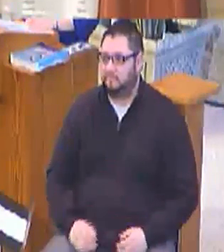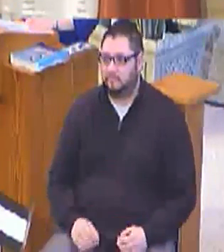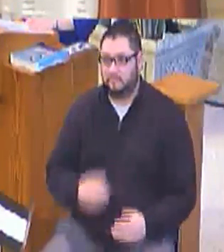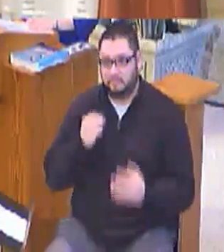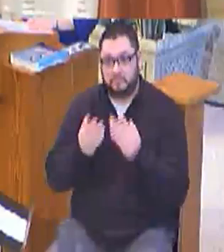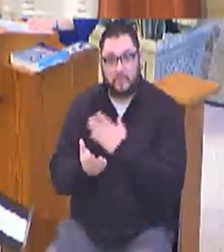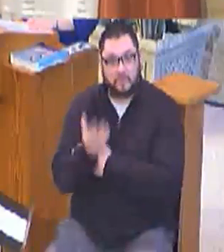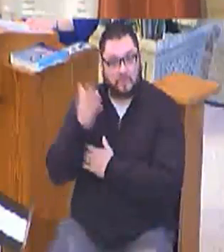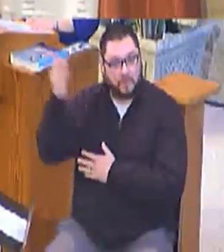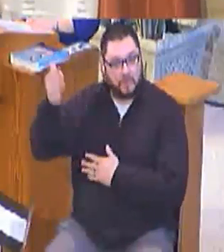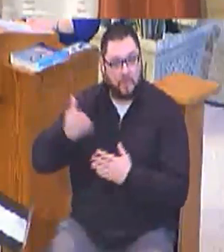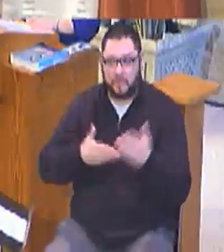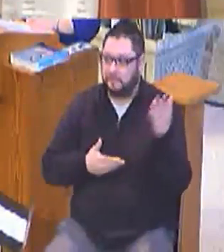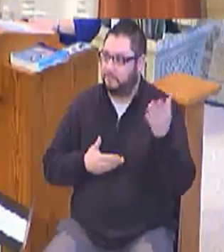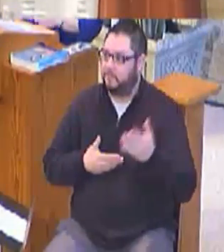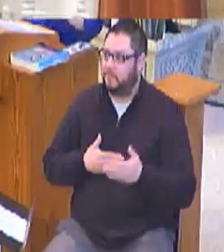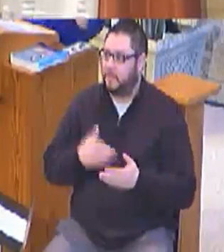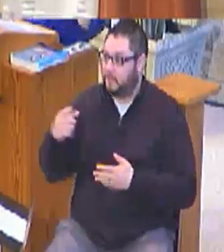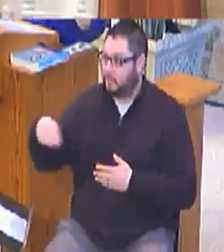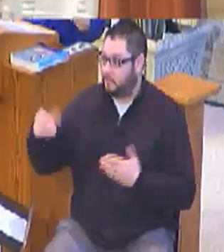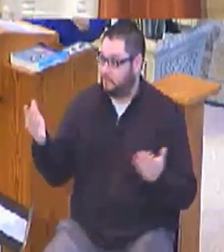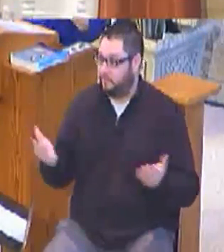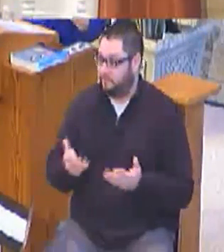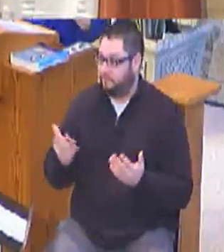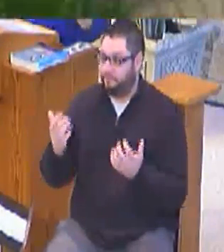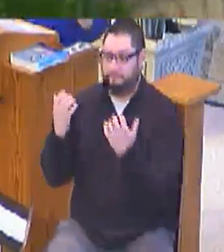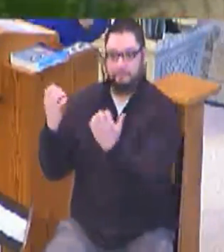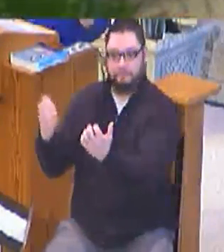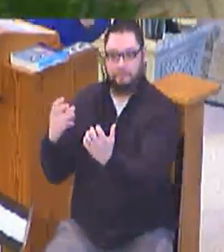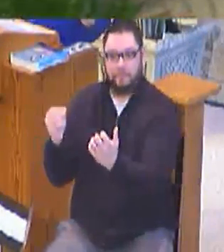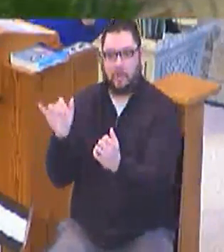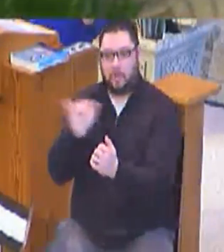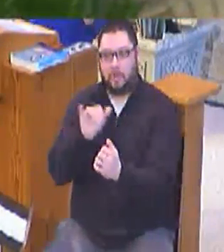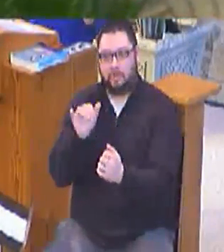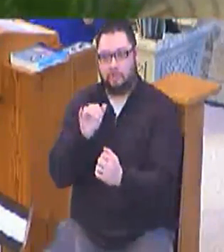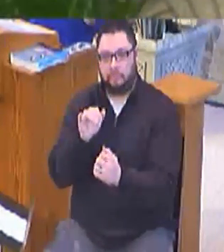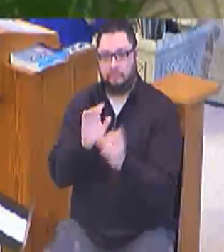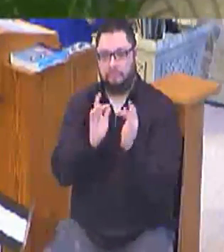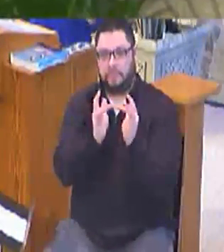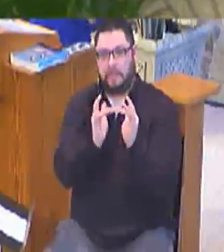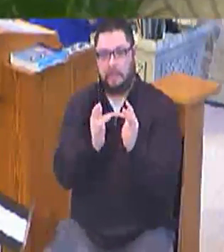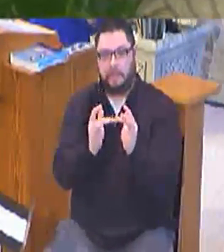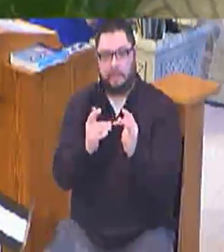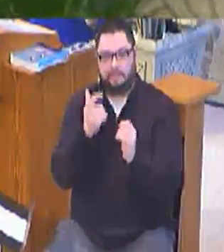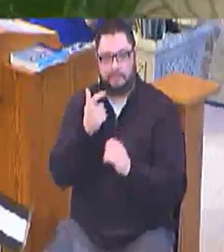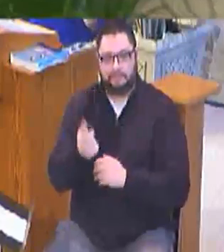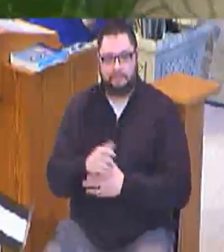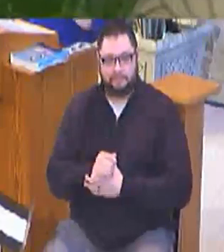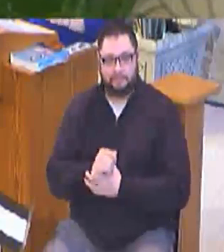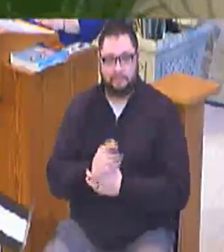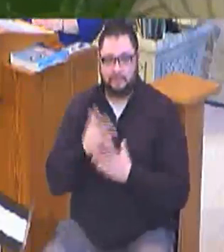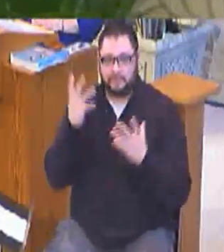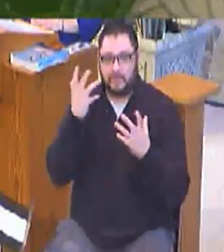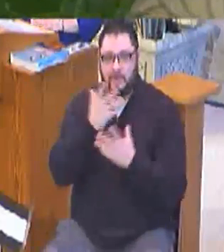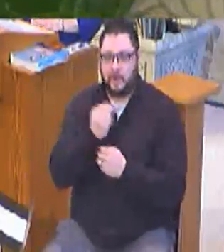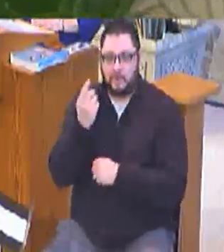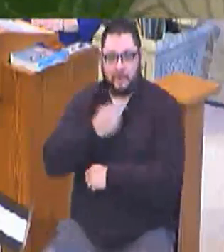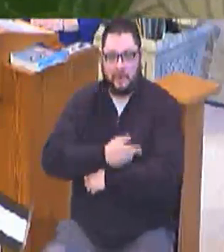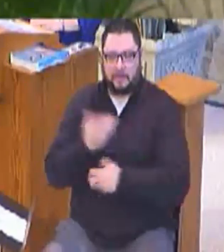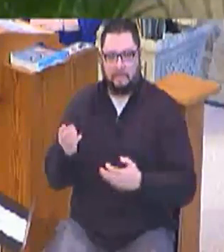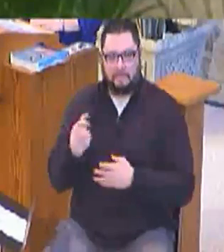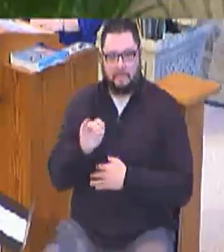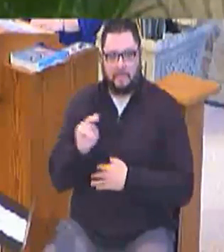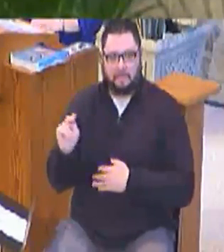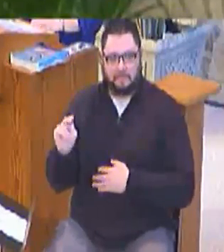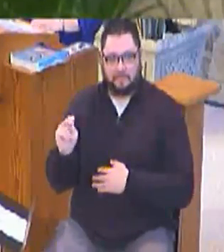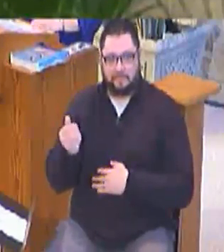Good morning and welcome. Welcome to those of you here in the sanctuary and to those of you joining us online on this gorgeous Minnesota day.